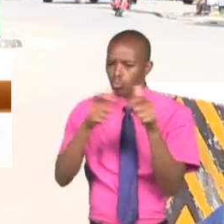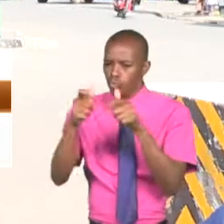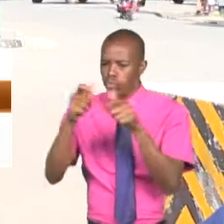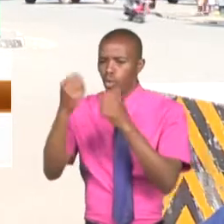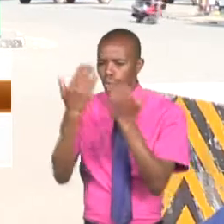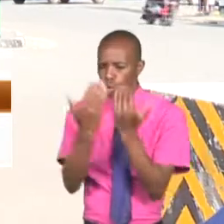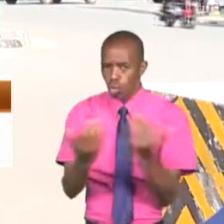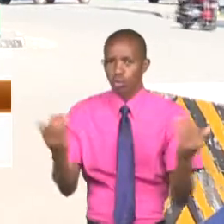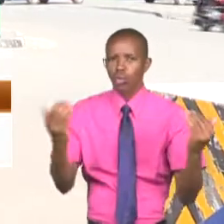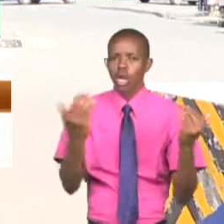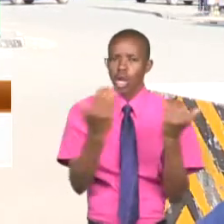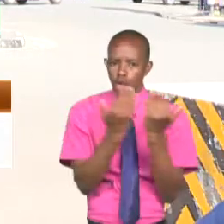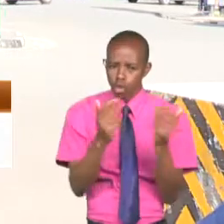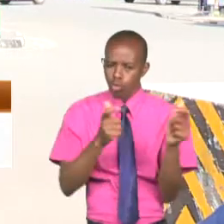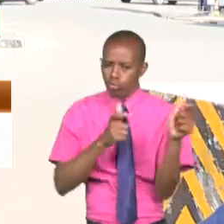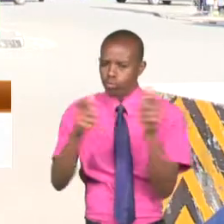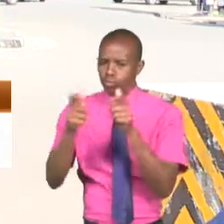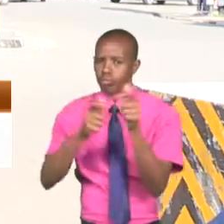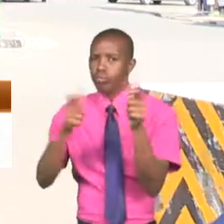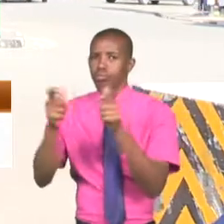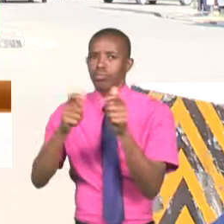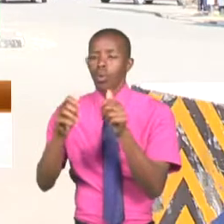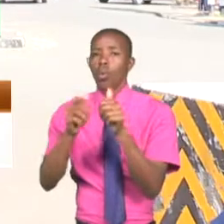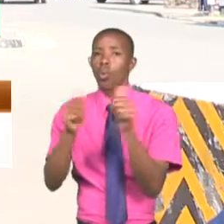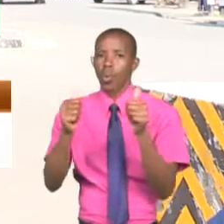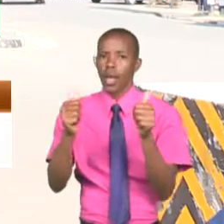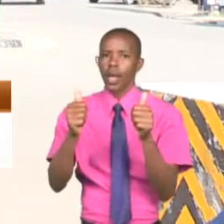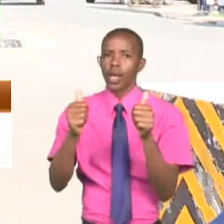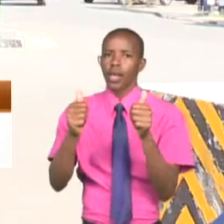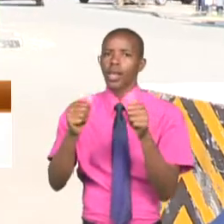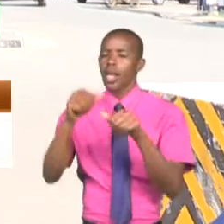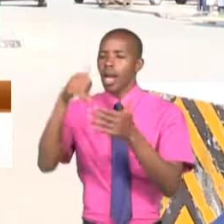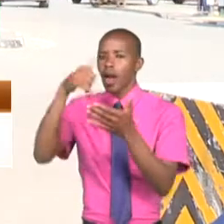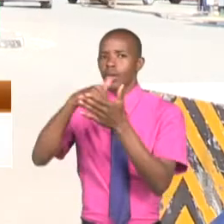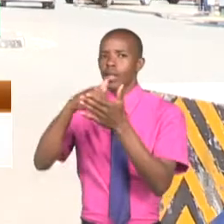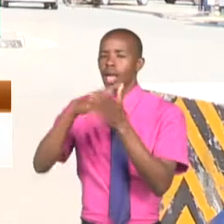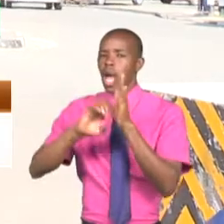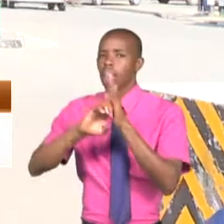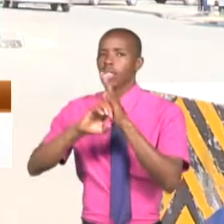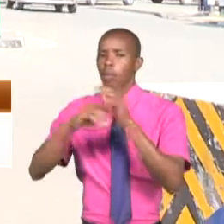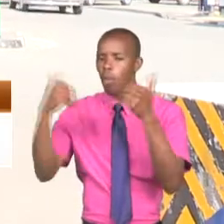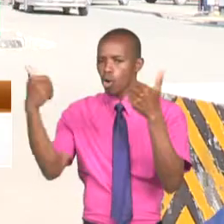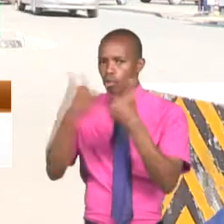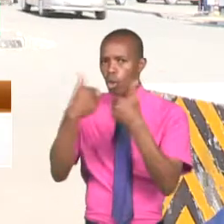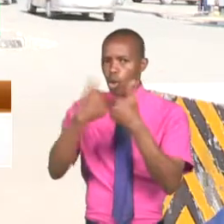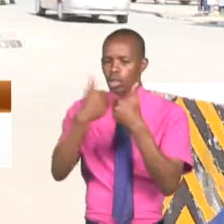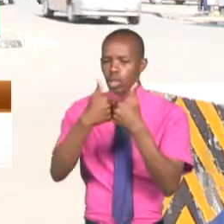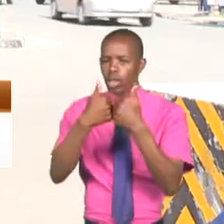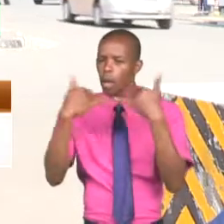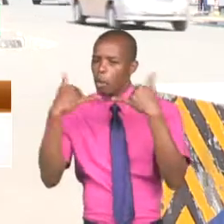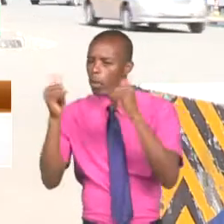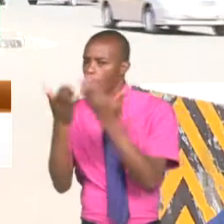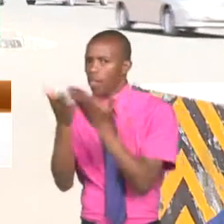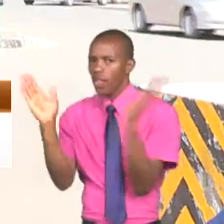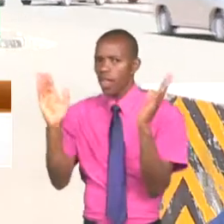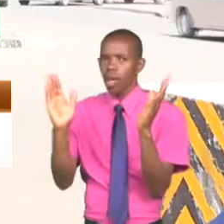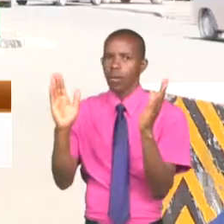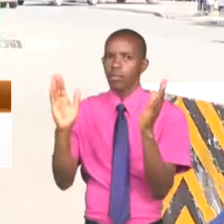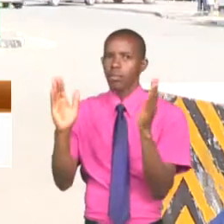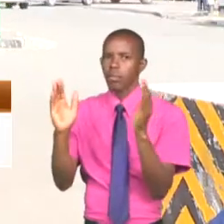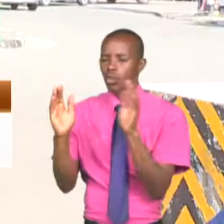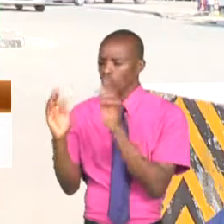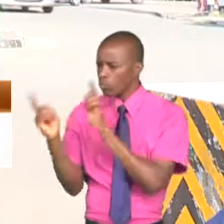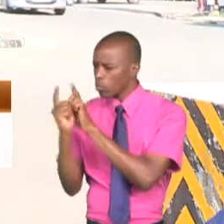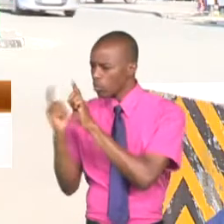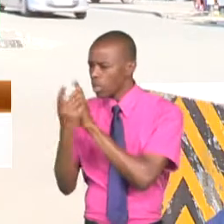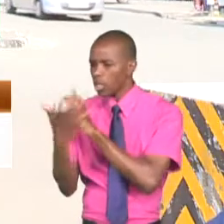The children must be contained in as far as games are concerned. We need to be very careful what kind of games they play so that they do not get very close to each